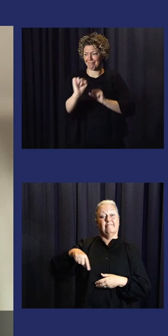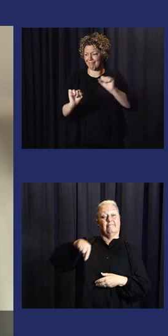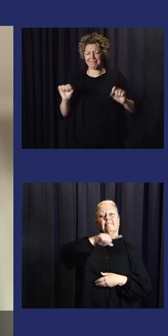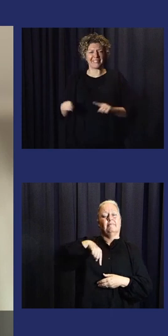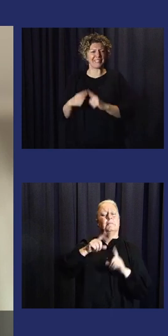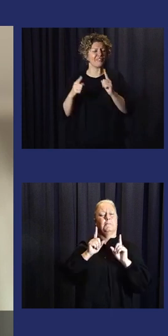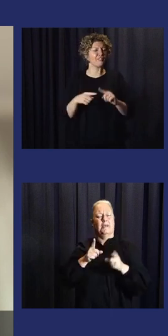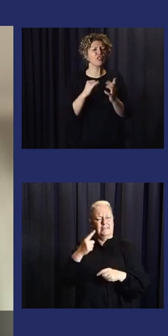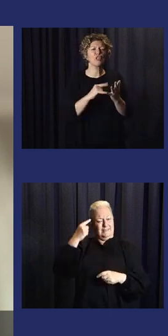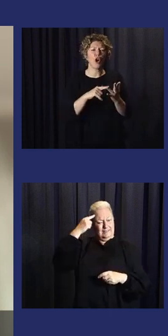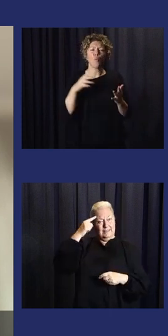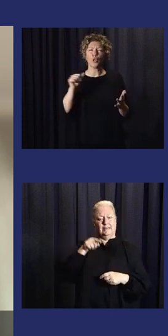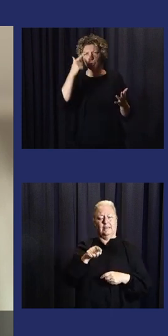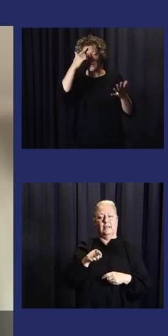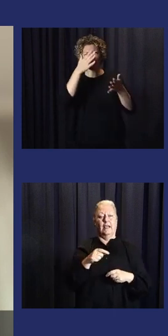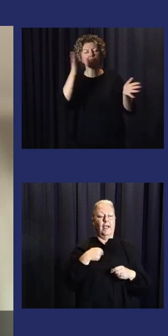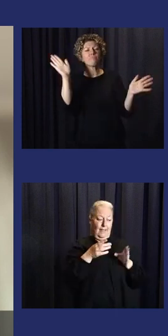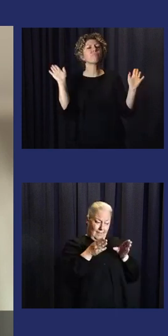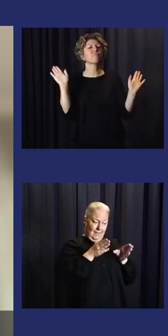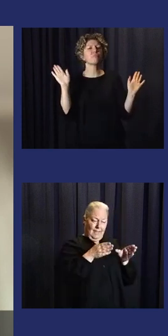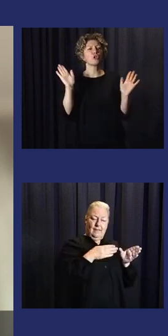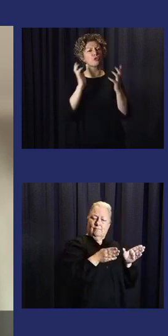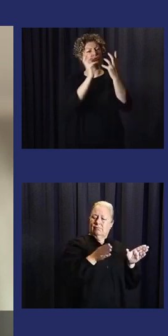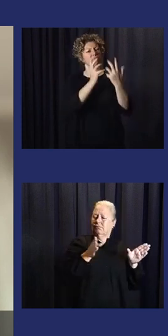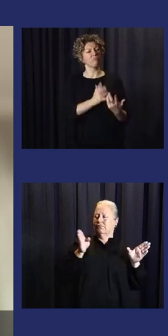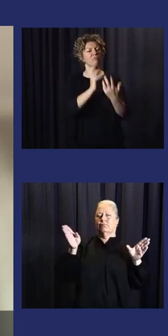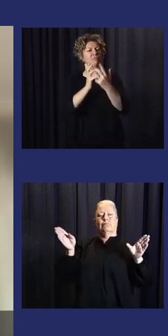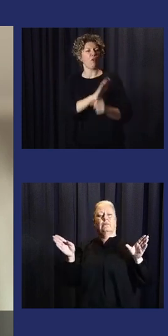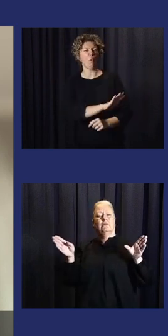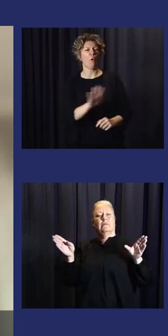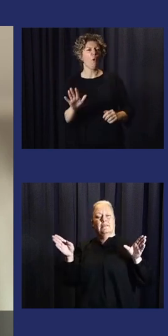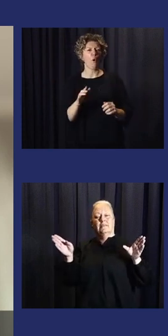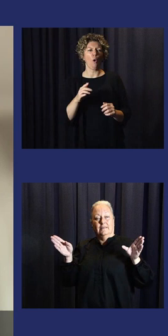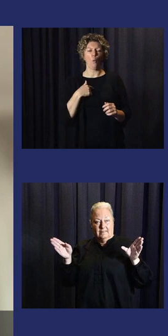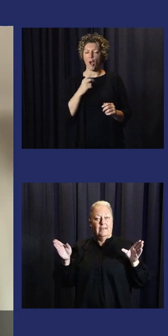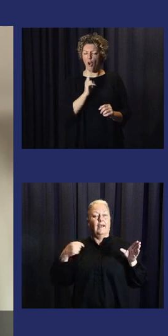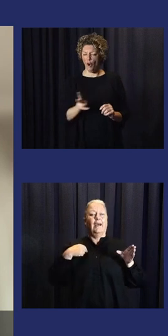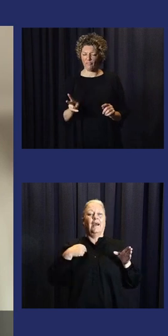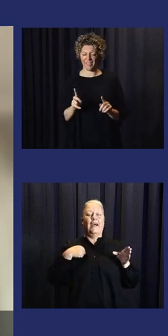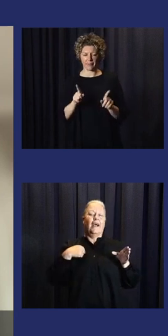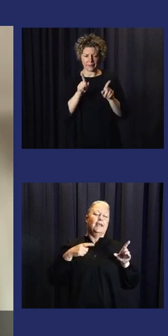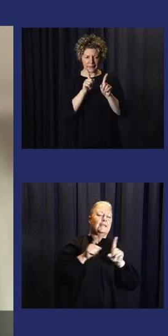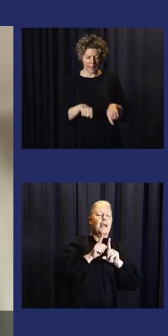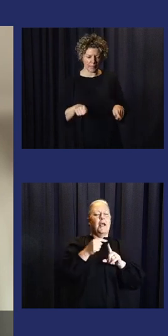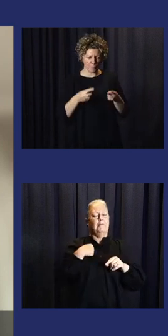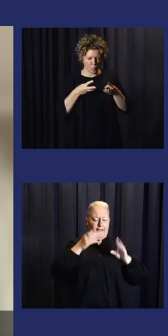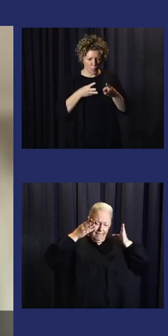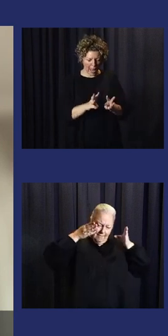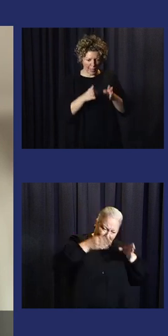So we need to broaden that normative framework. We always start from this very narrow